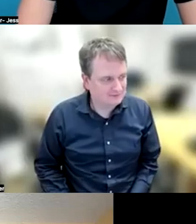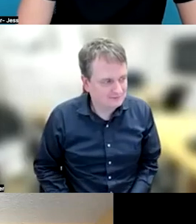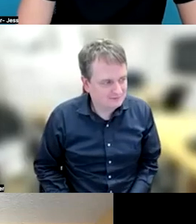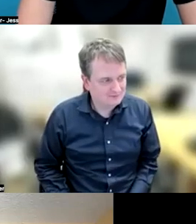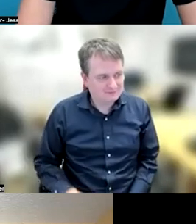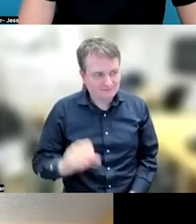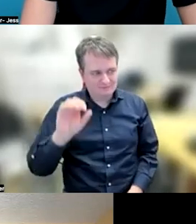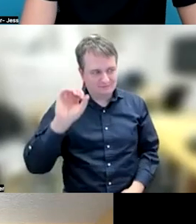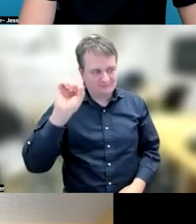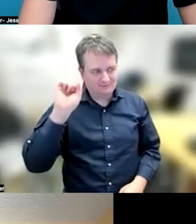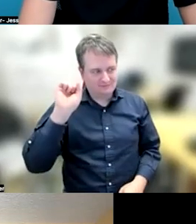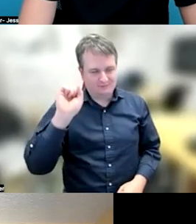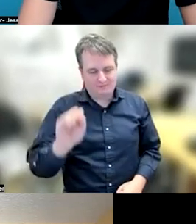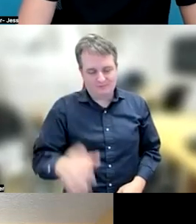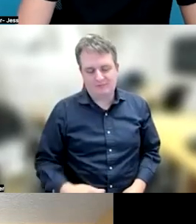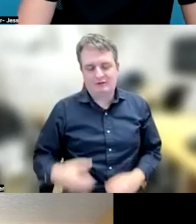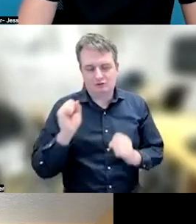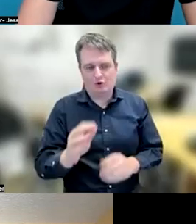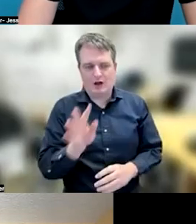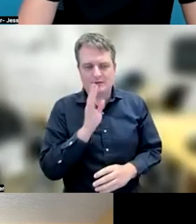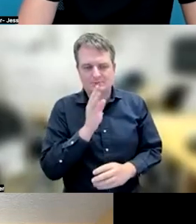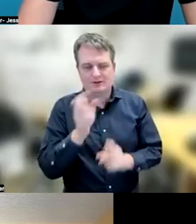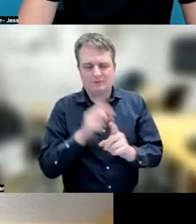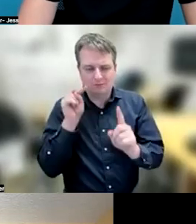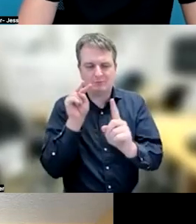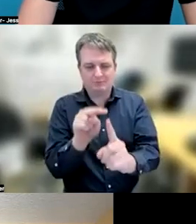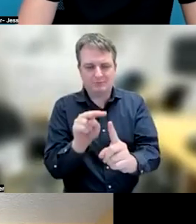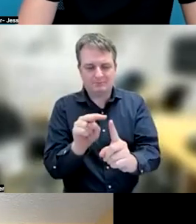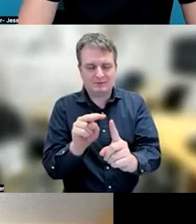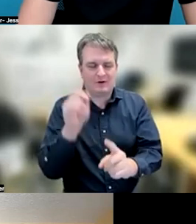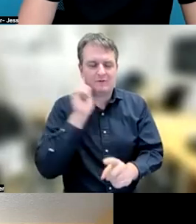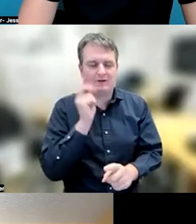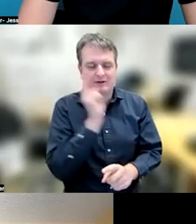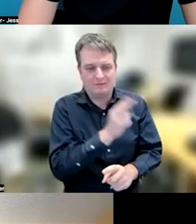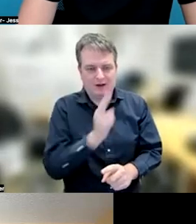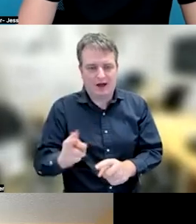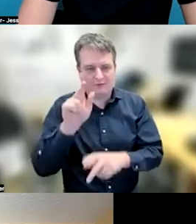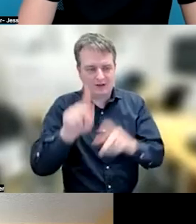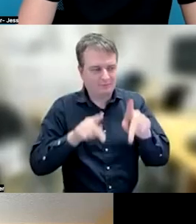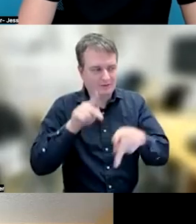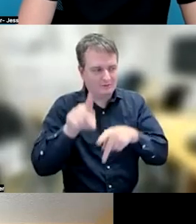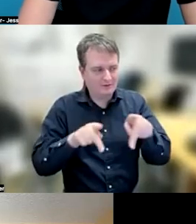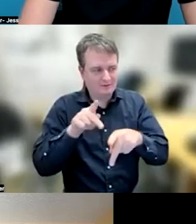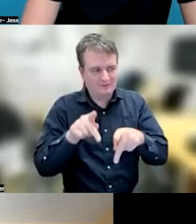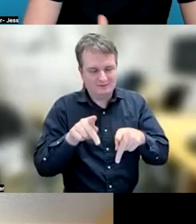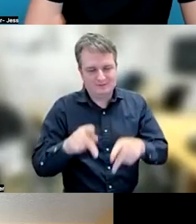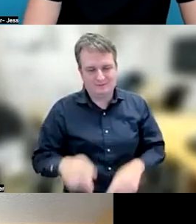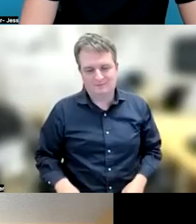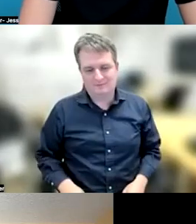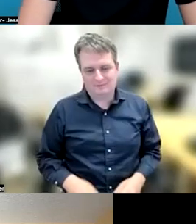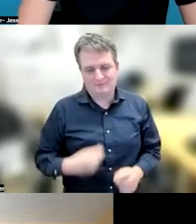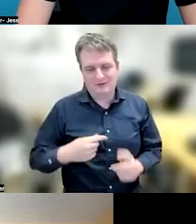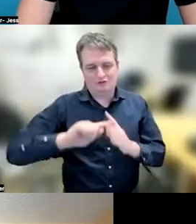the familiar faces that I see today again. Also, I wanted to speak from a perspective of deaf and hard of